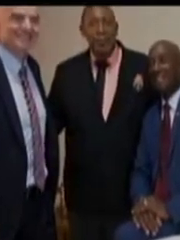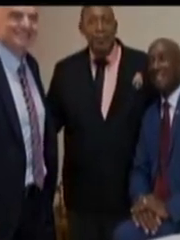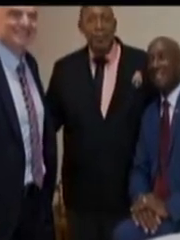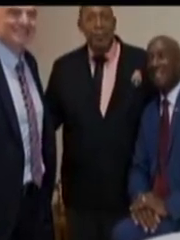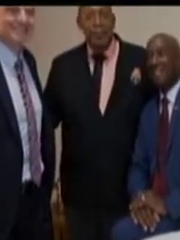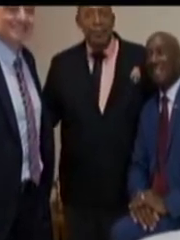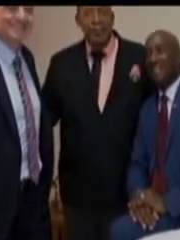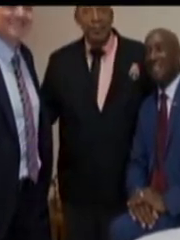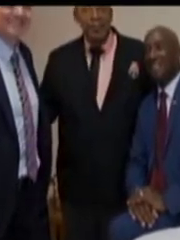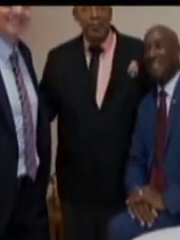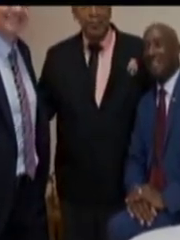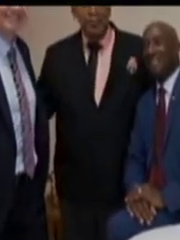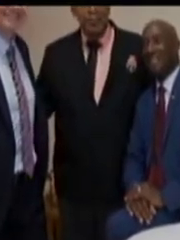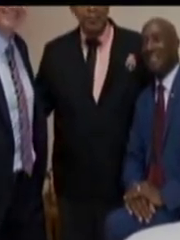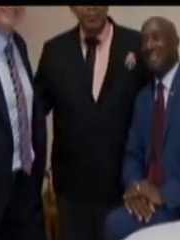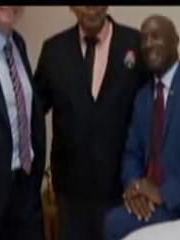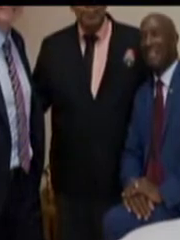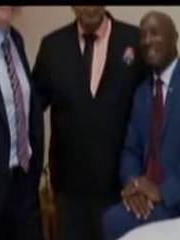government free of charge.